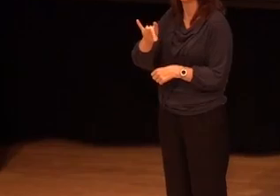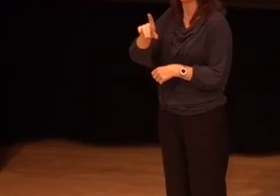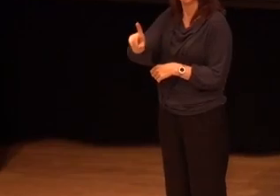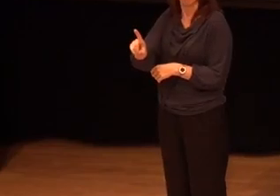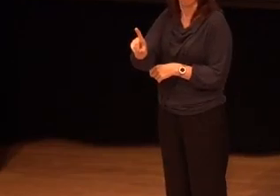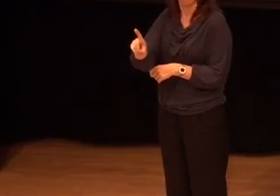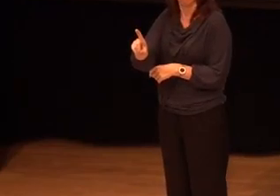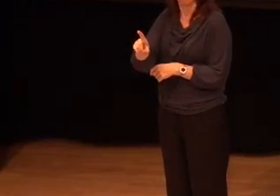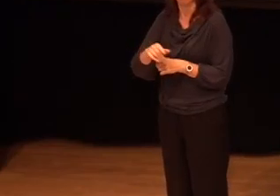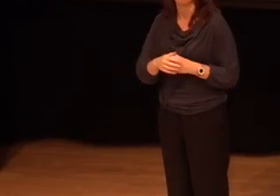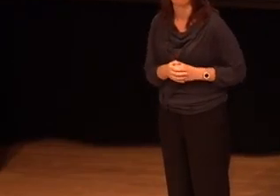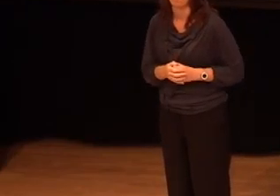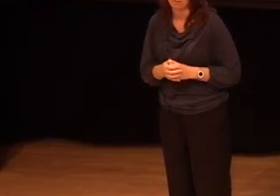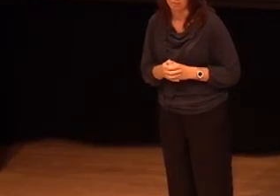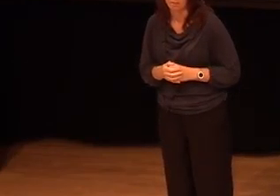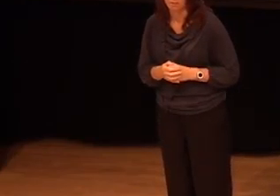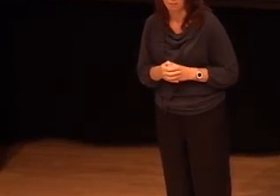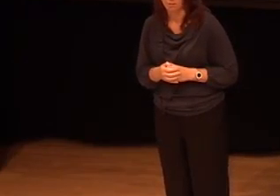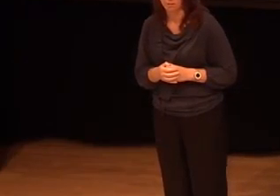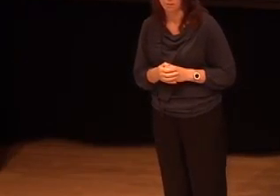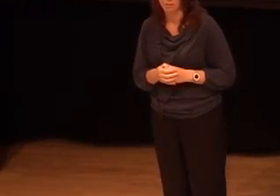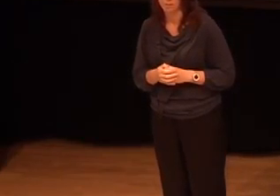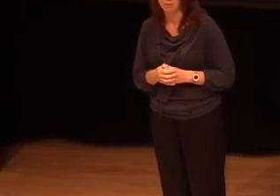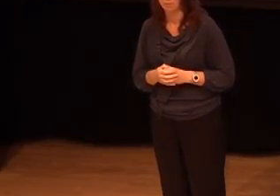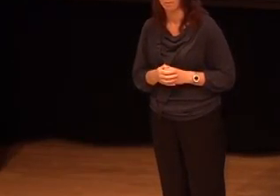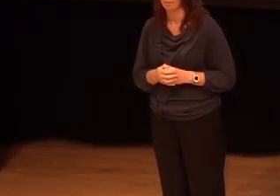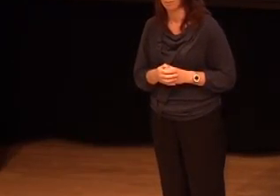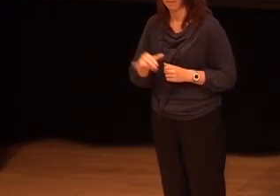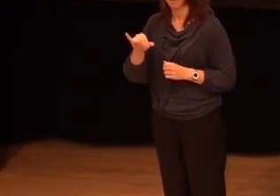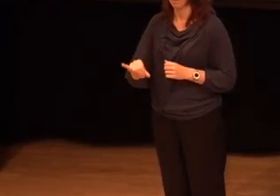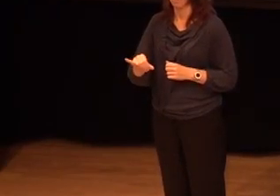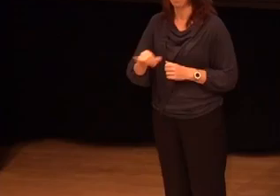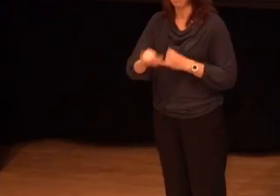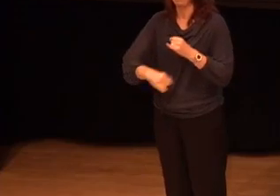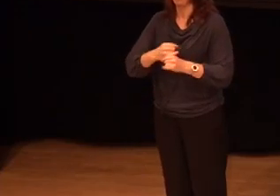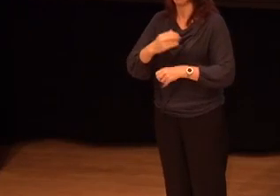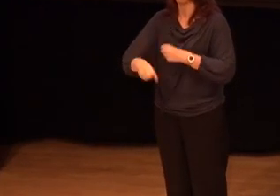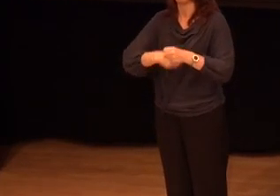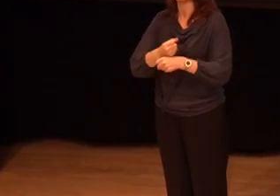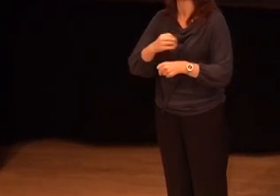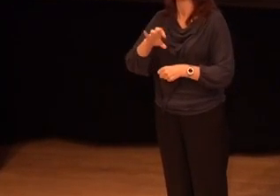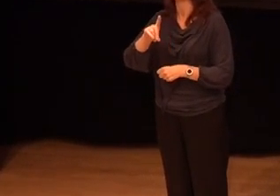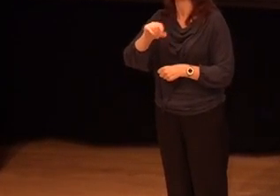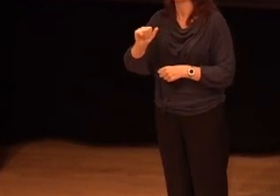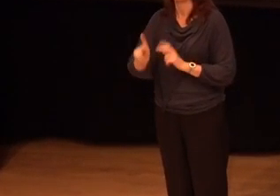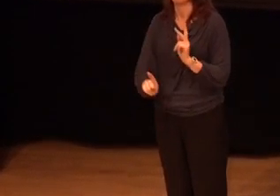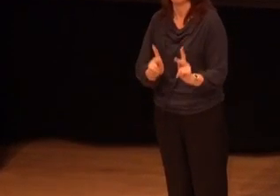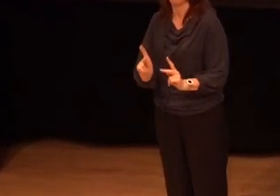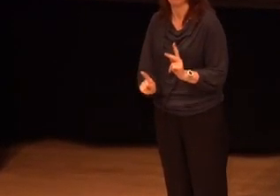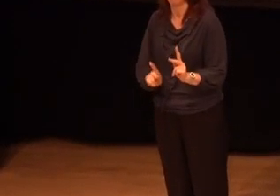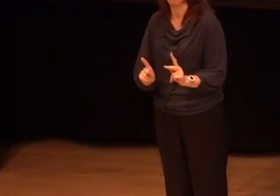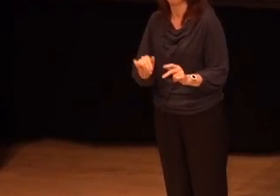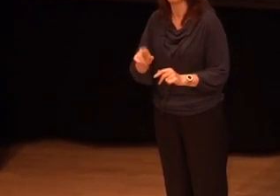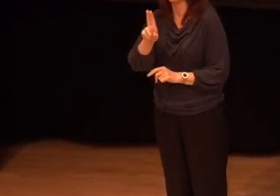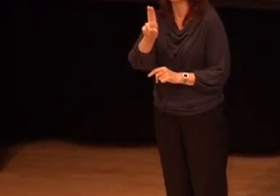1981, when we had the International Year of Disabled Persons. That's the